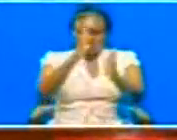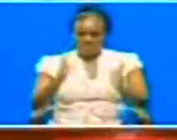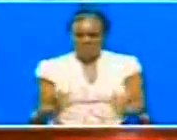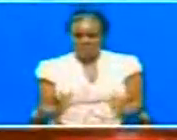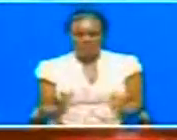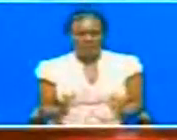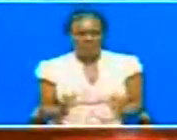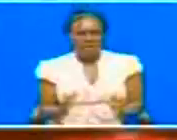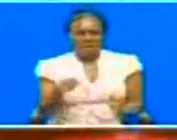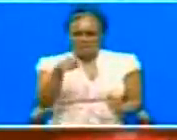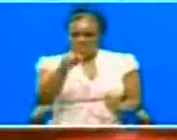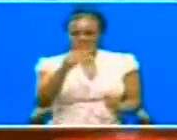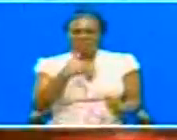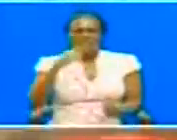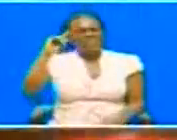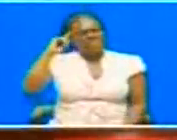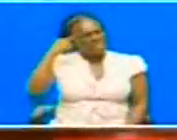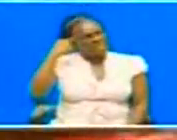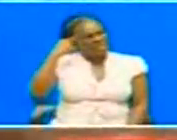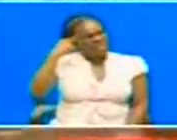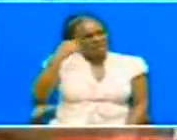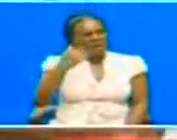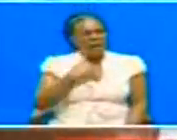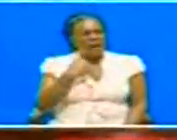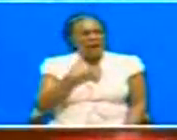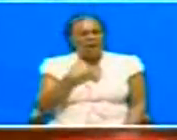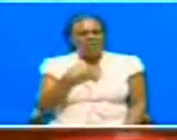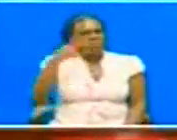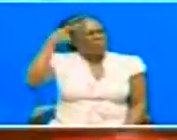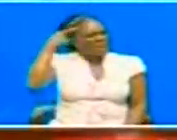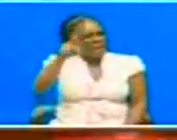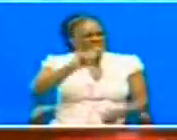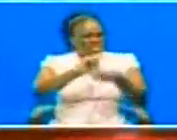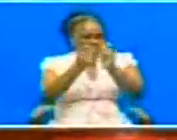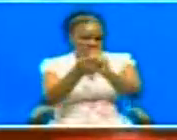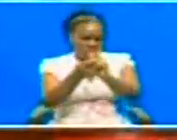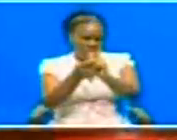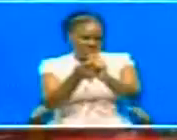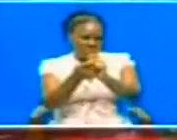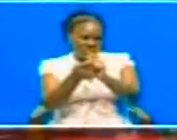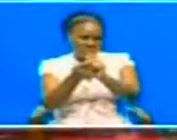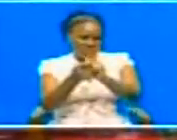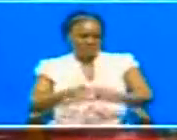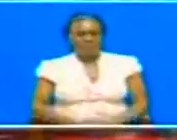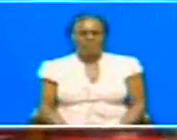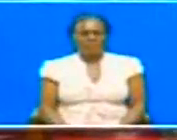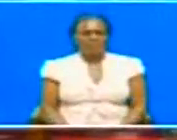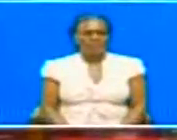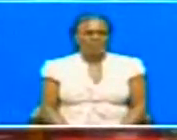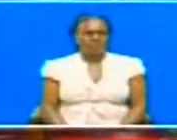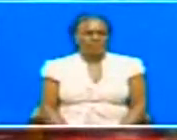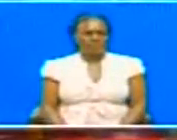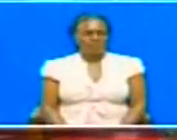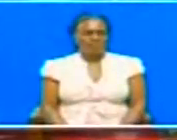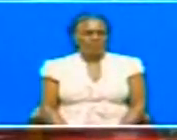on, I mean, has she ever thought of having wished she was black? Or with melanin, for lack of a better word? And he said